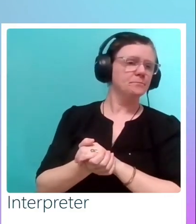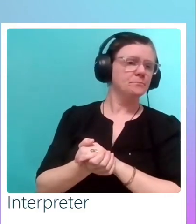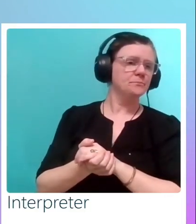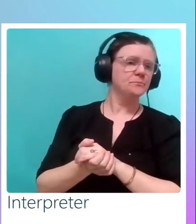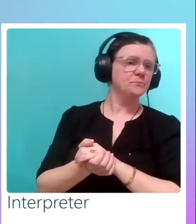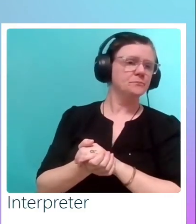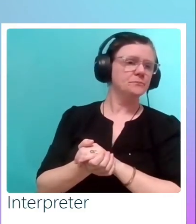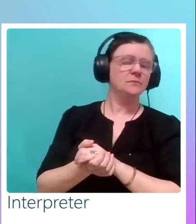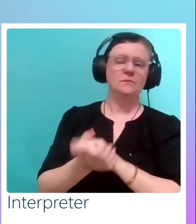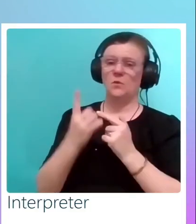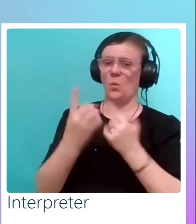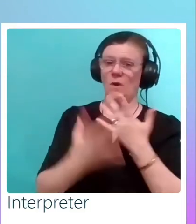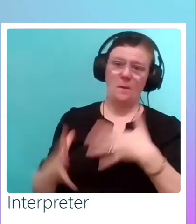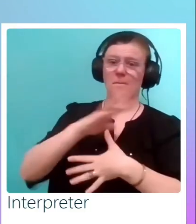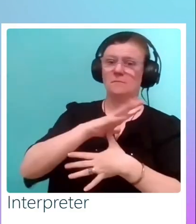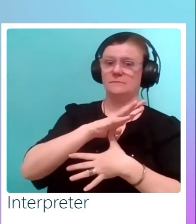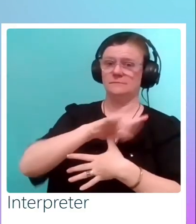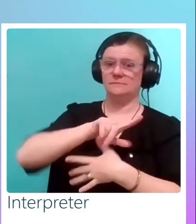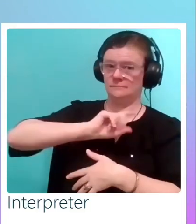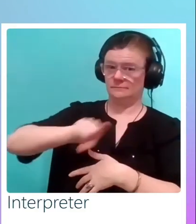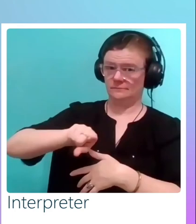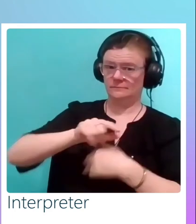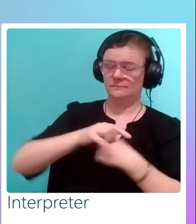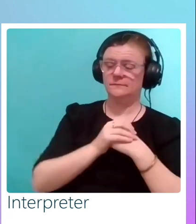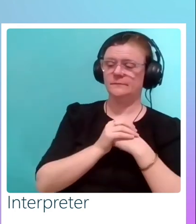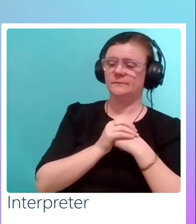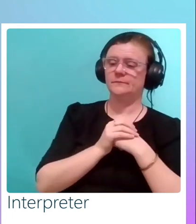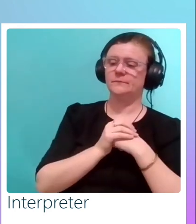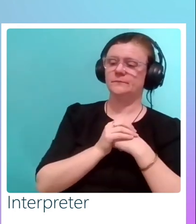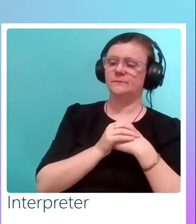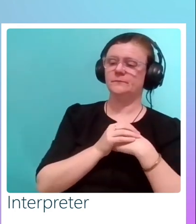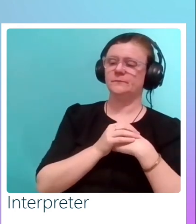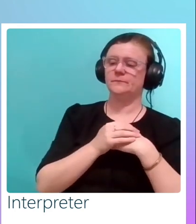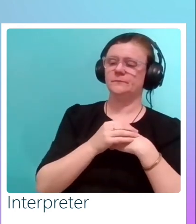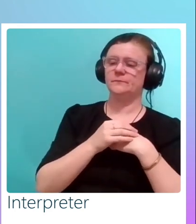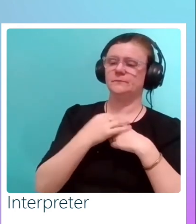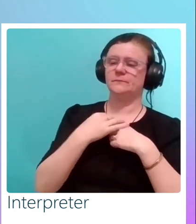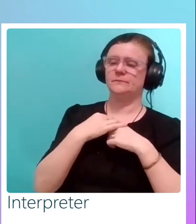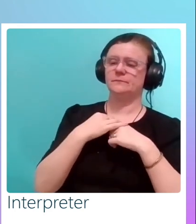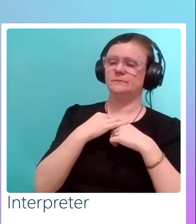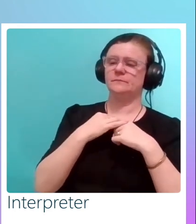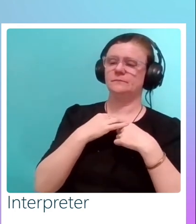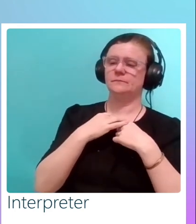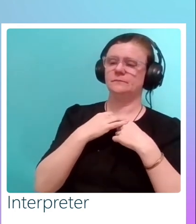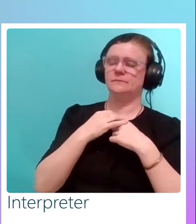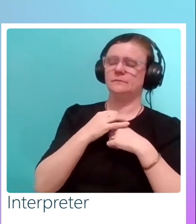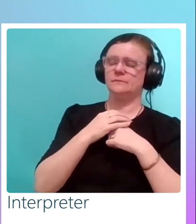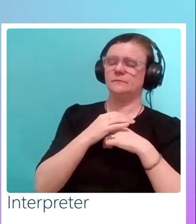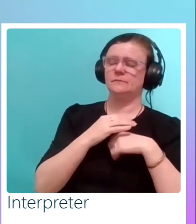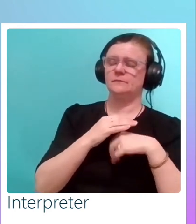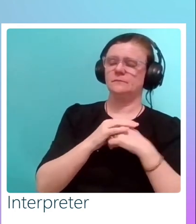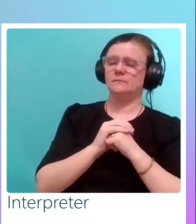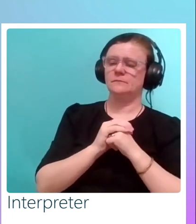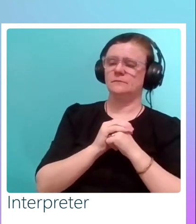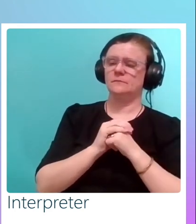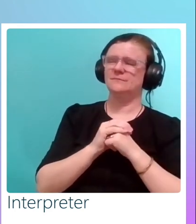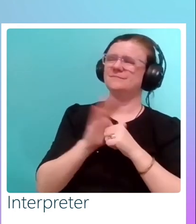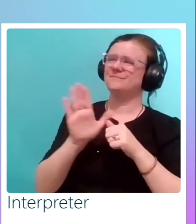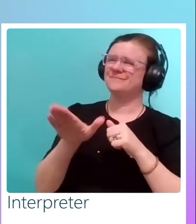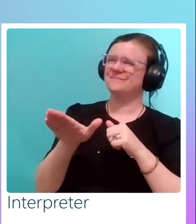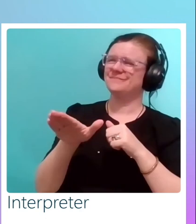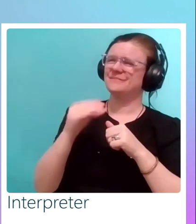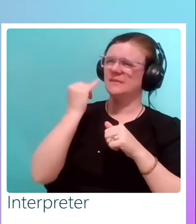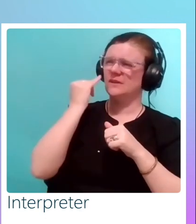one of the burning questions that's being asked by a number of users, but I think this one sums it up the best. For testing